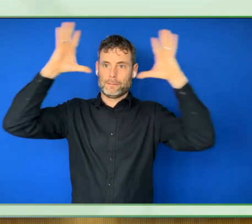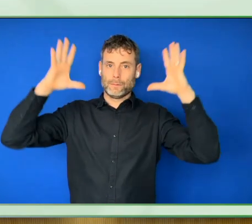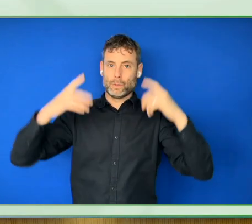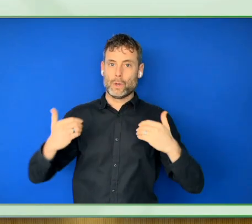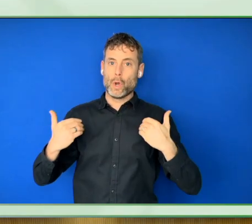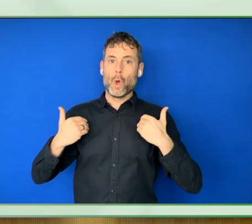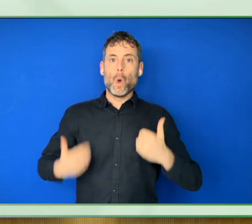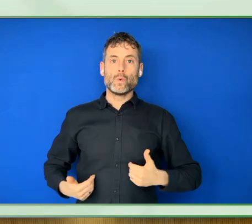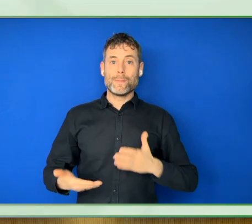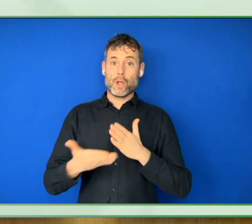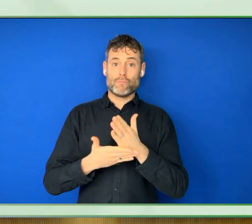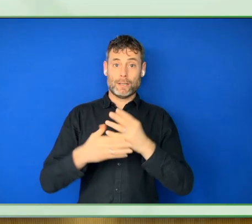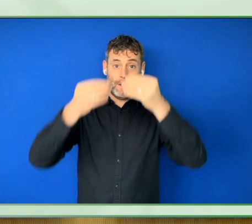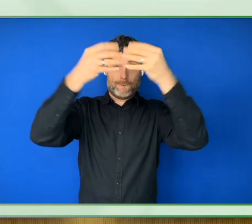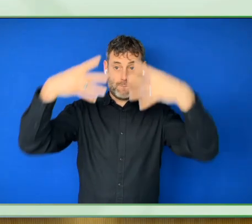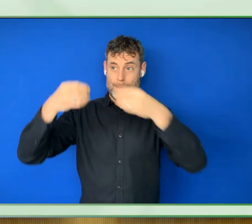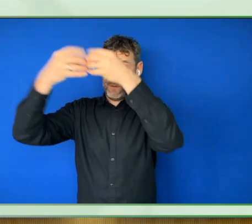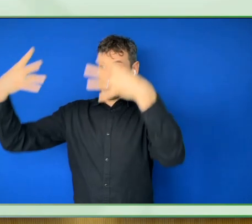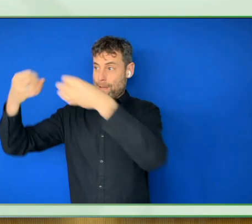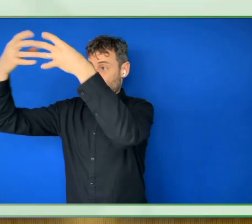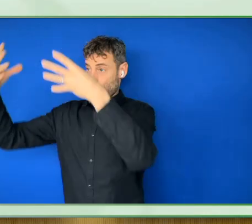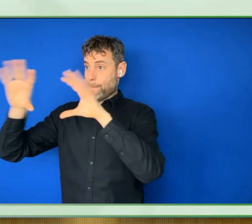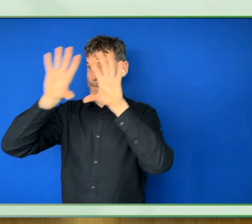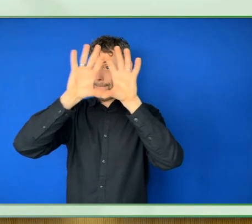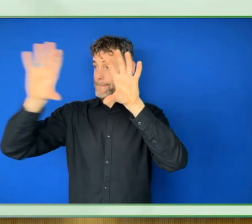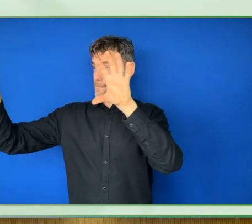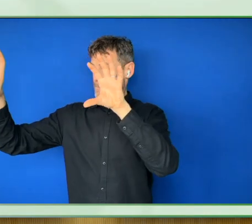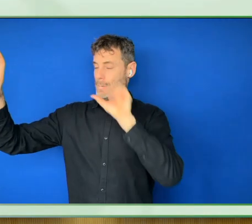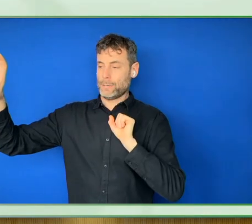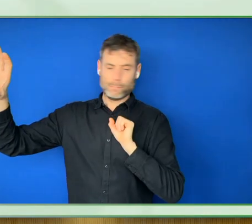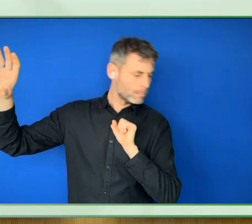over here. And that doesn't help the cause.